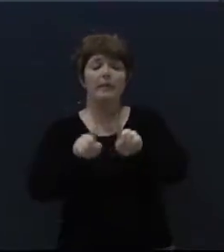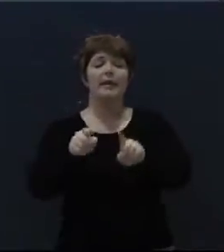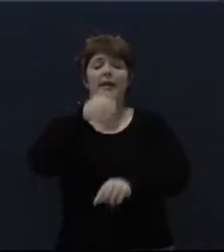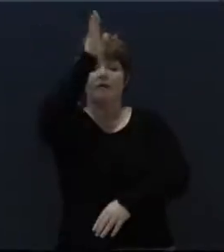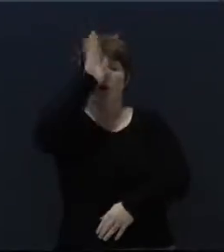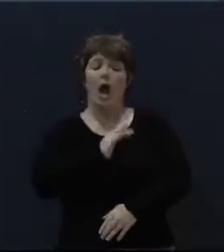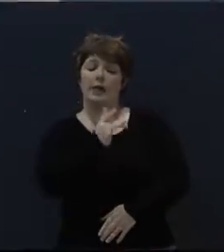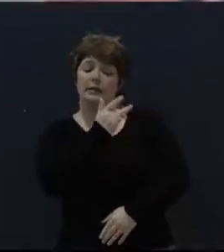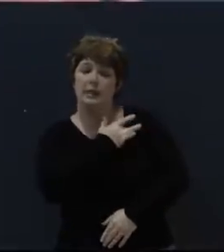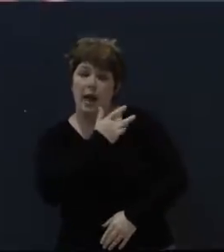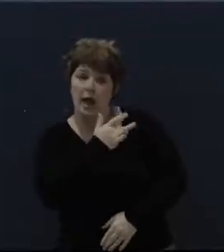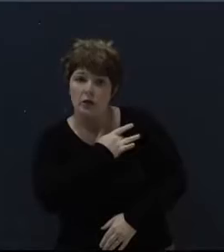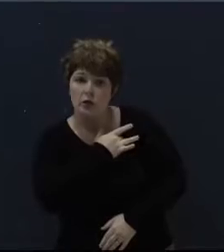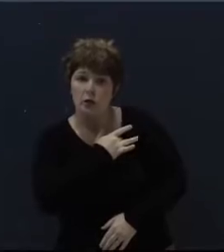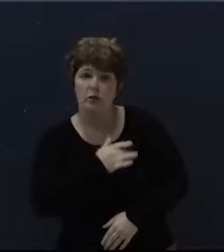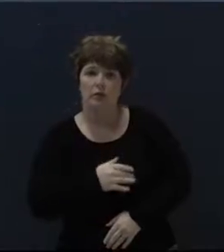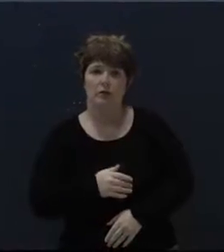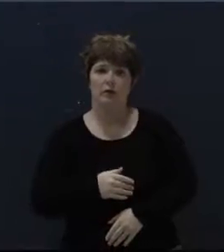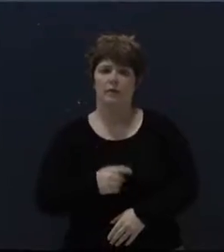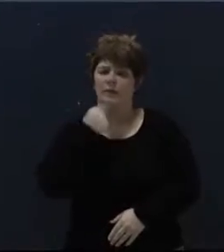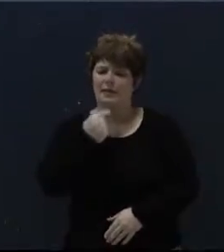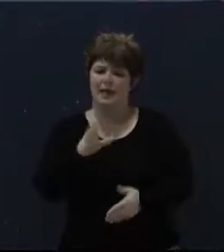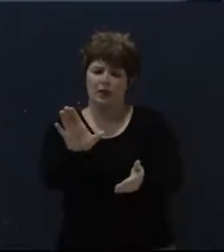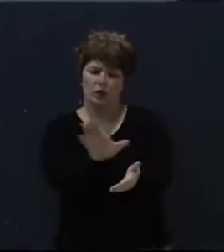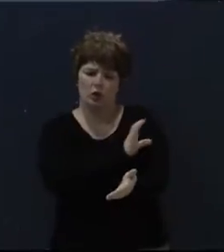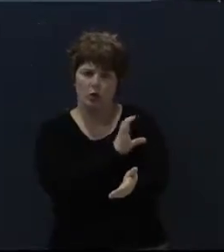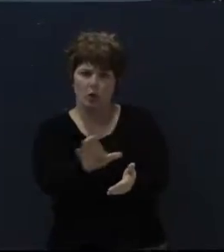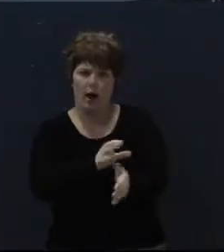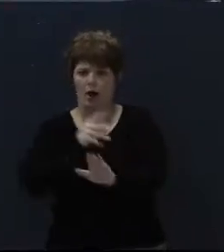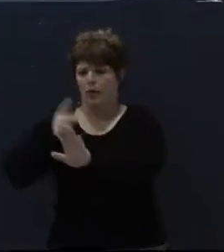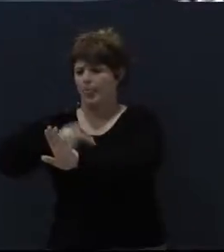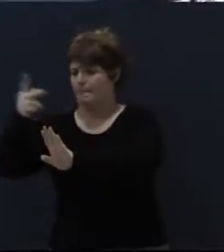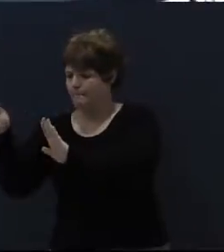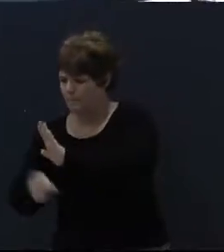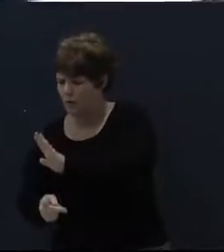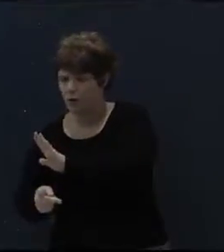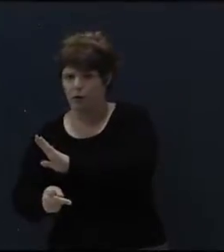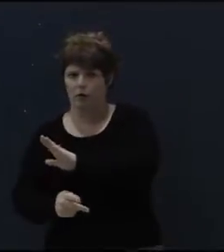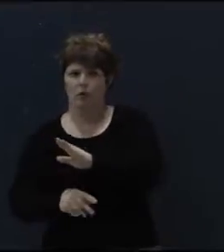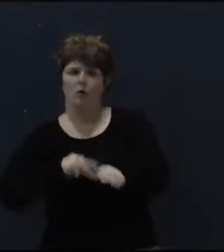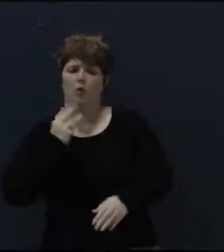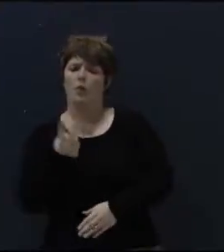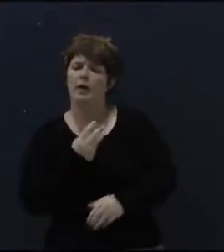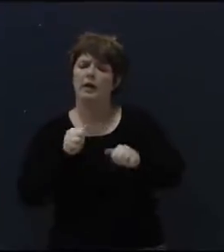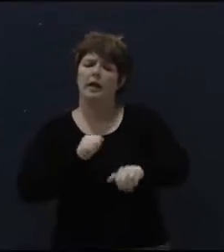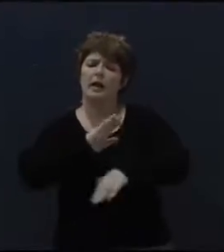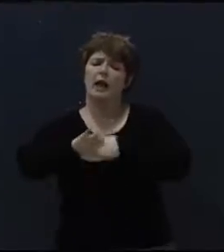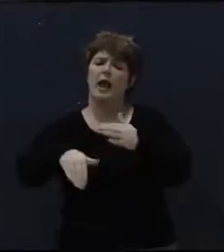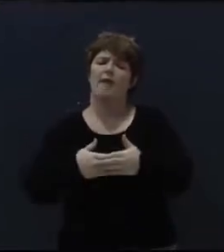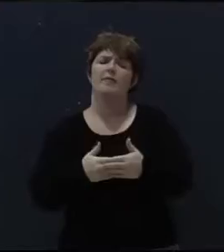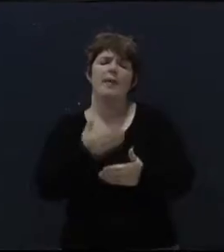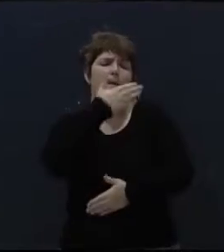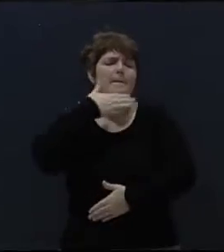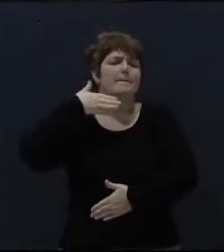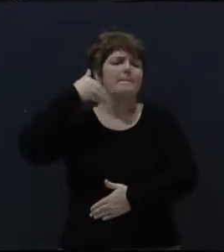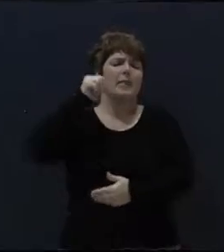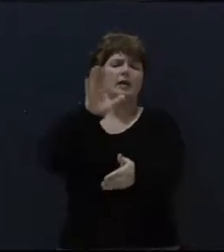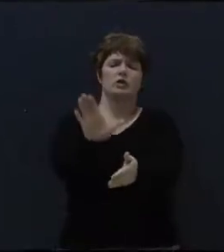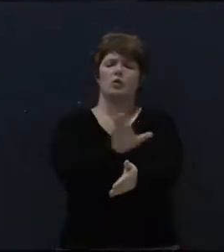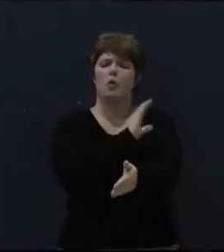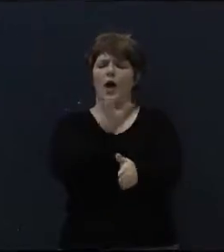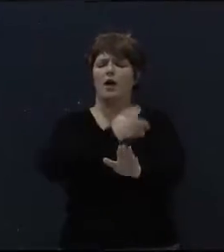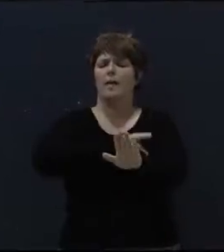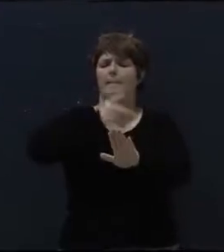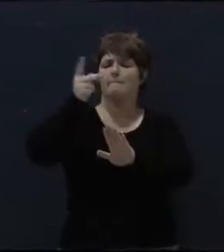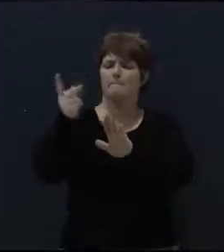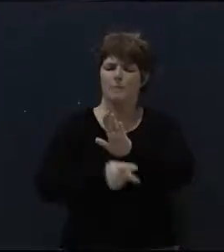Amen. Let me say something for our choir. I want to say something for our program. You know, we can have all the greatest choir in the world, the greatest programs in the